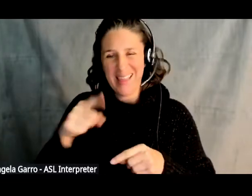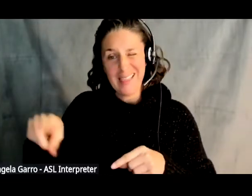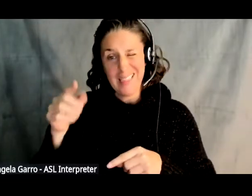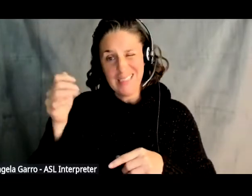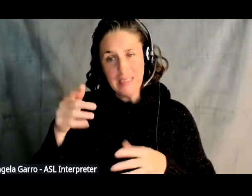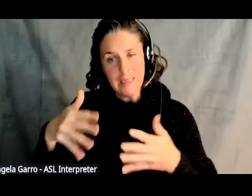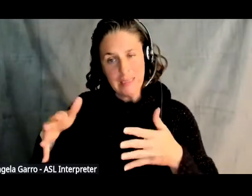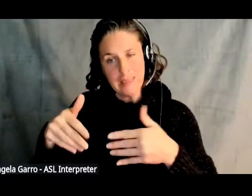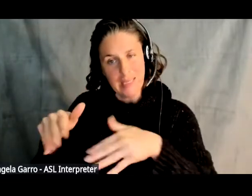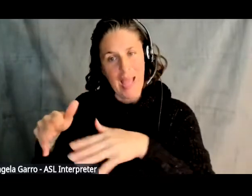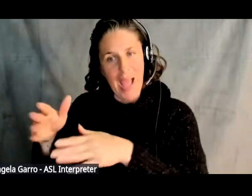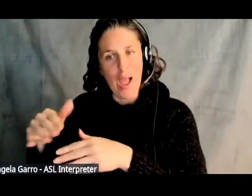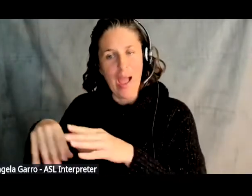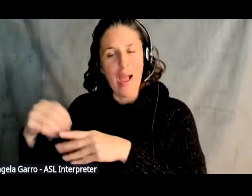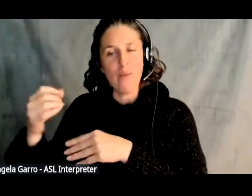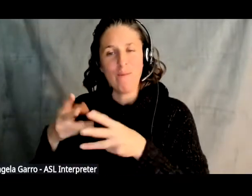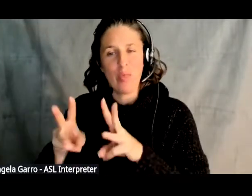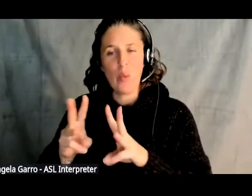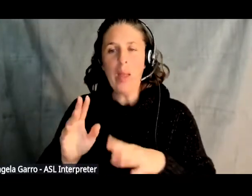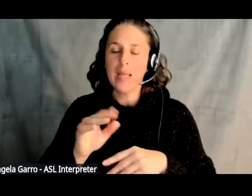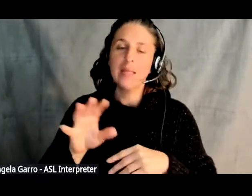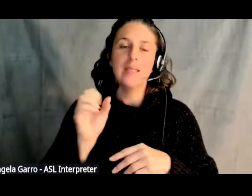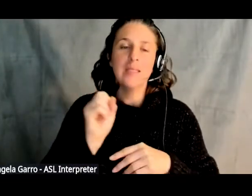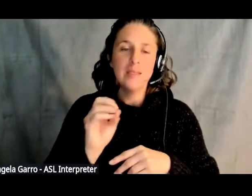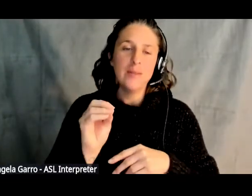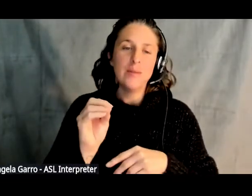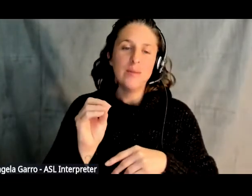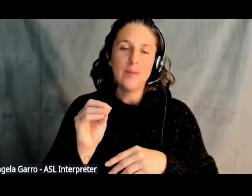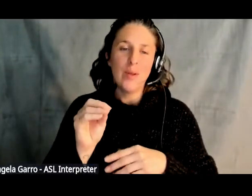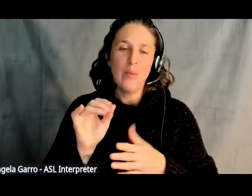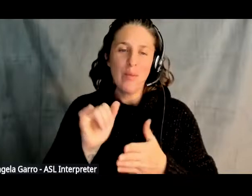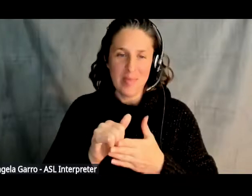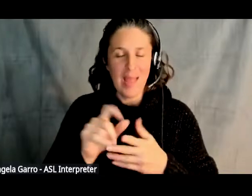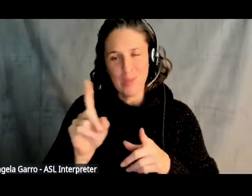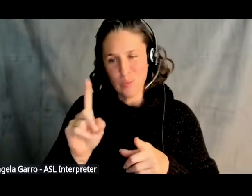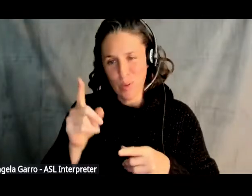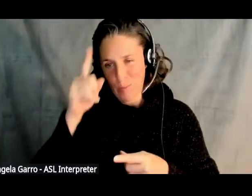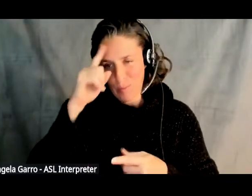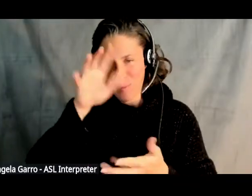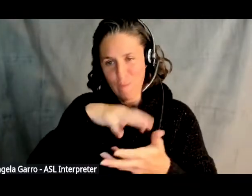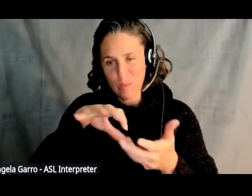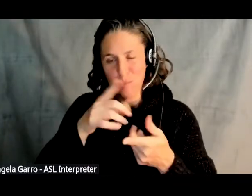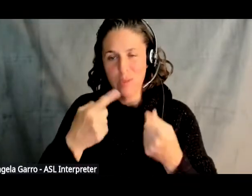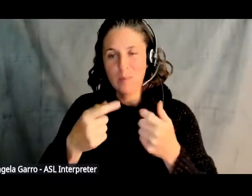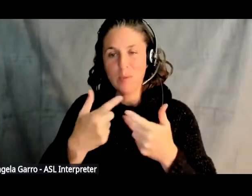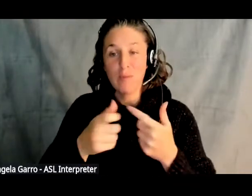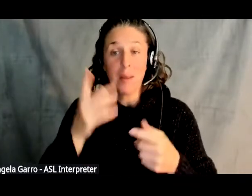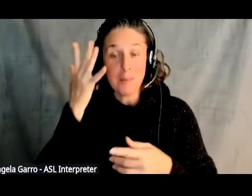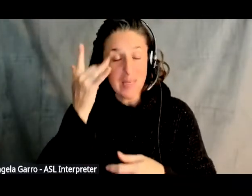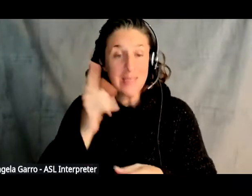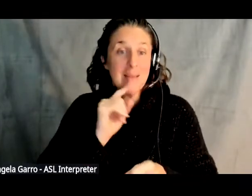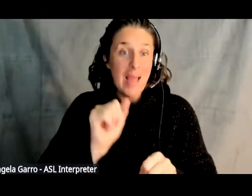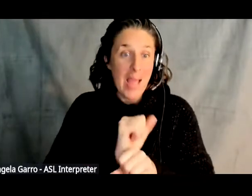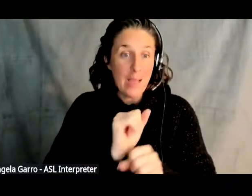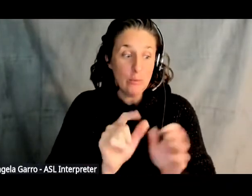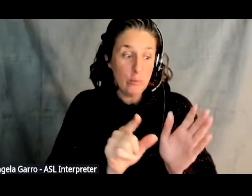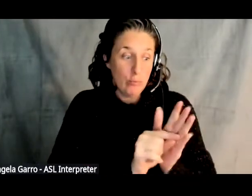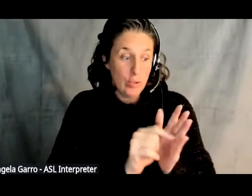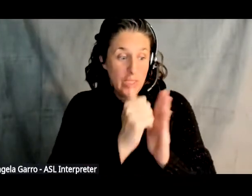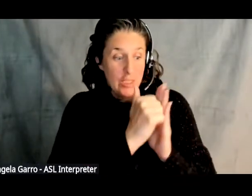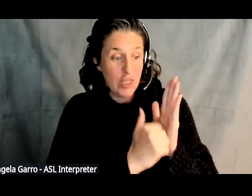So that's where that confusion came from, because the actual printed agenda has the